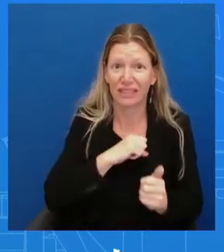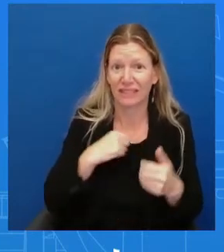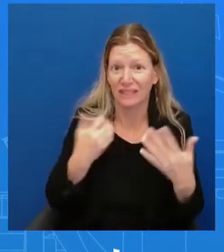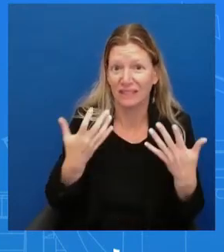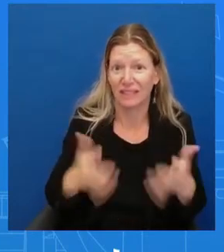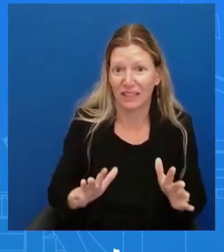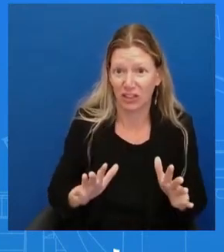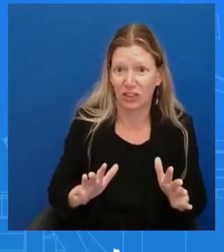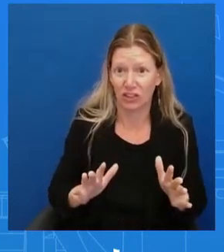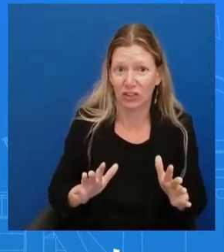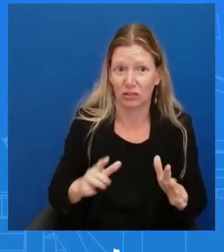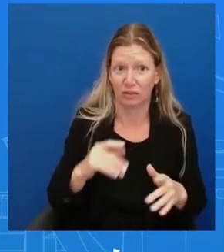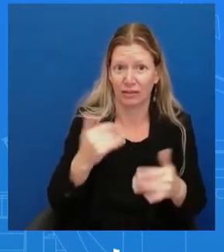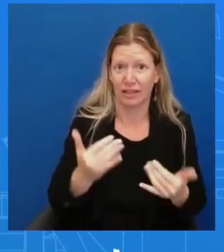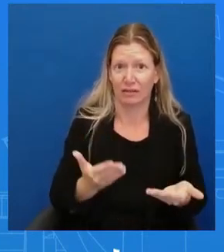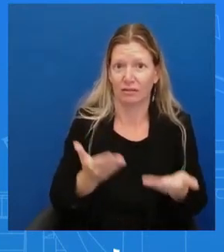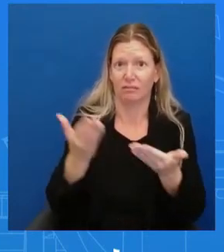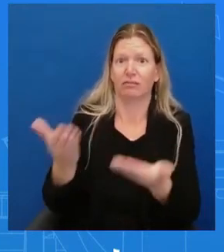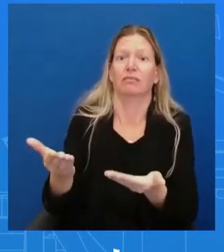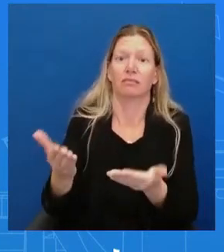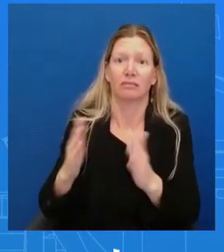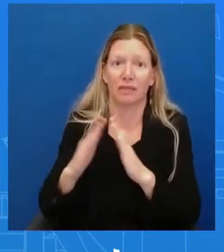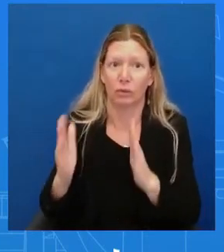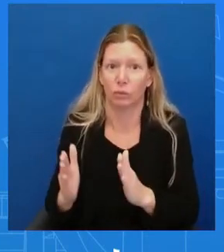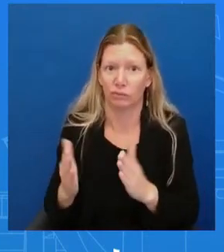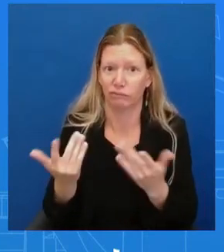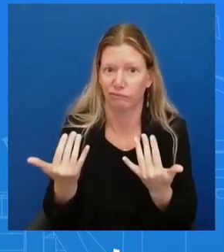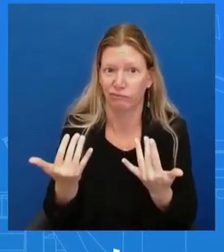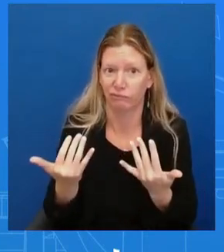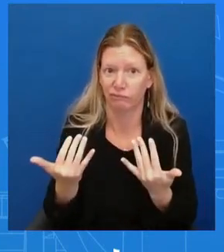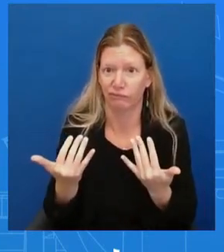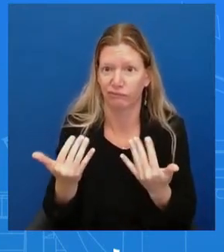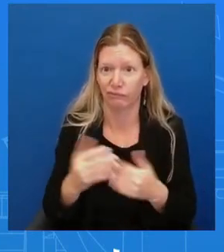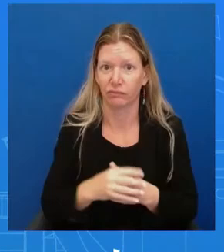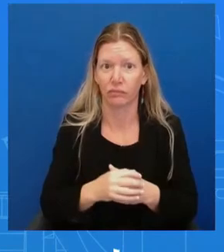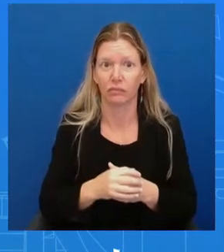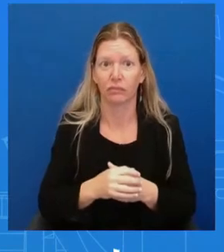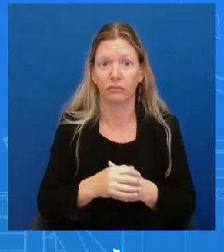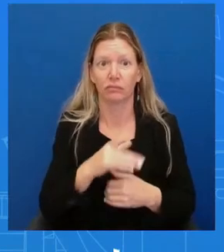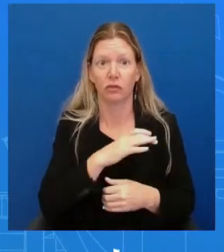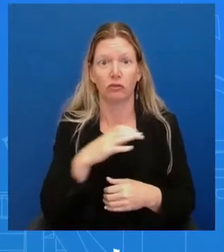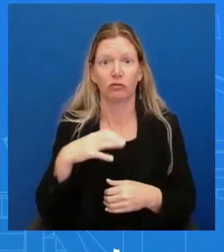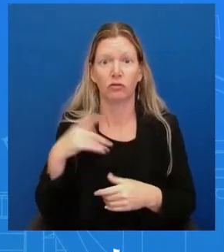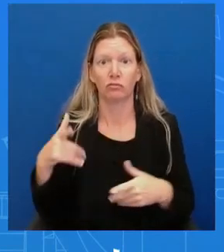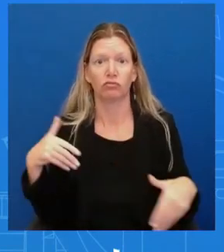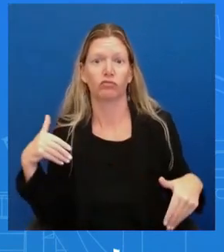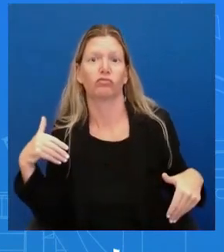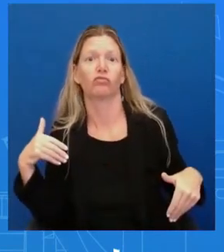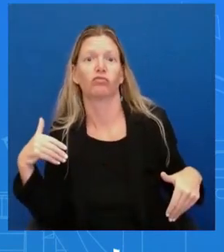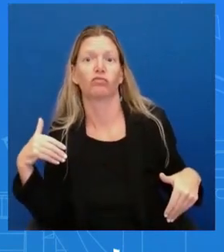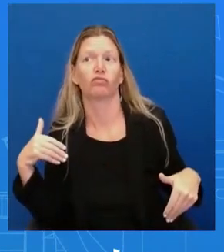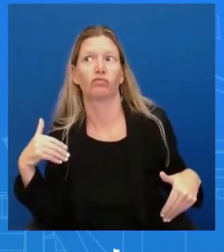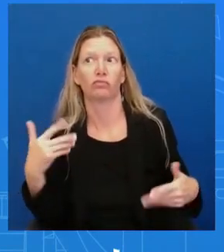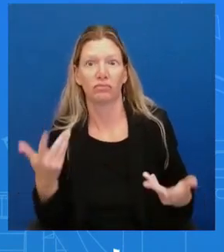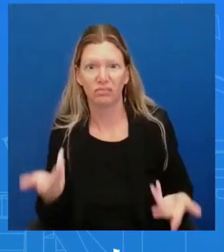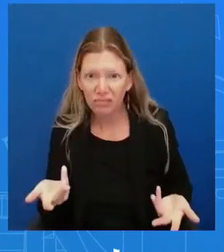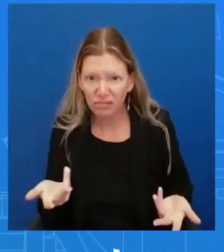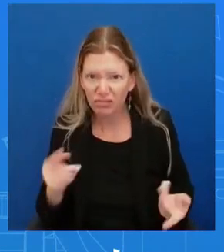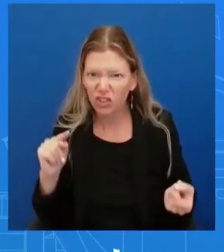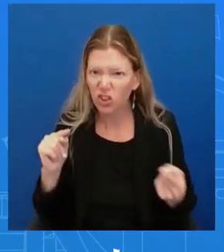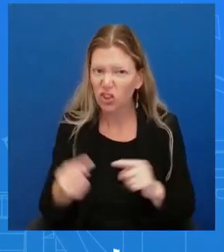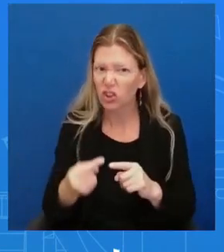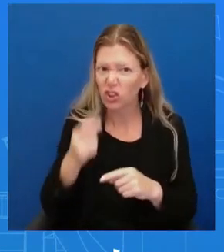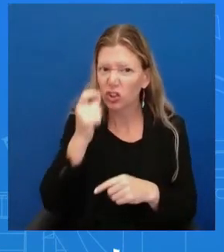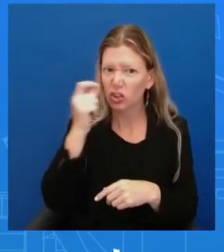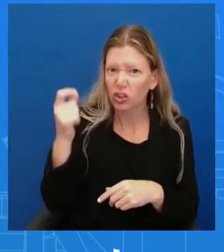And Congress's inaction has led to Ukraine losing footing in the battlefield. That's what we've